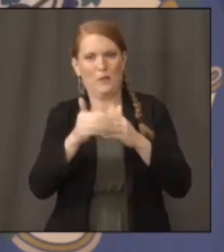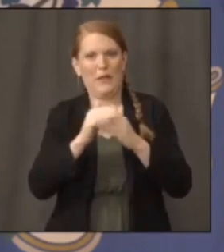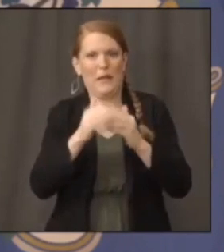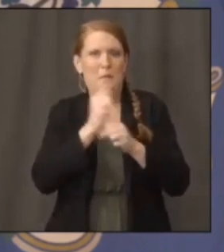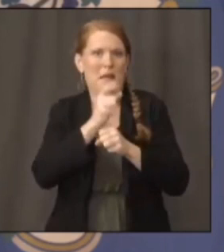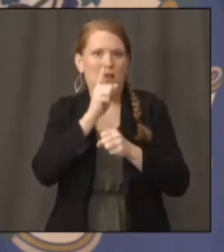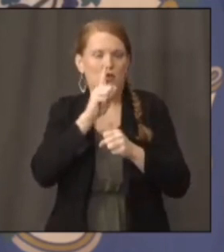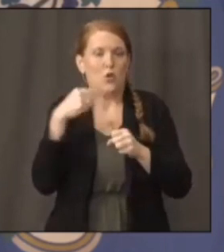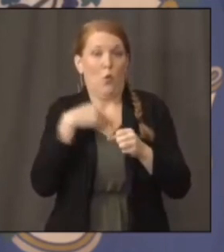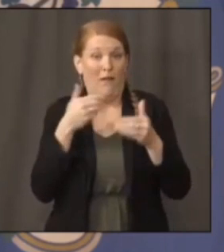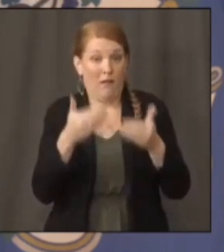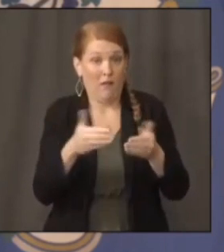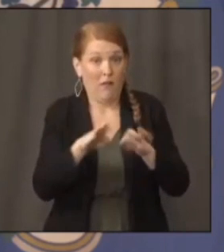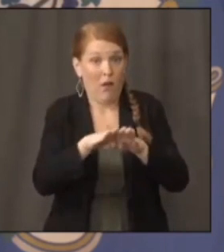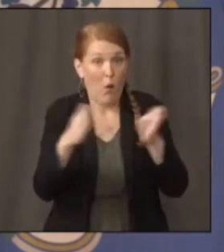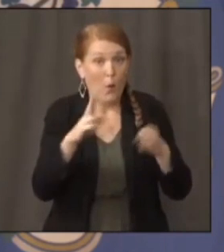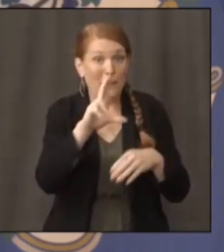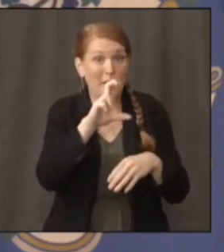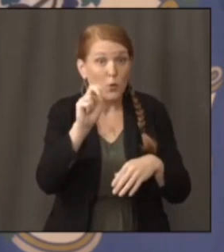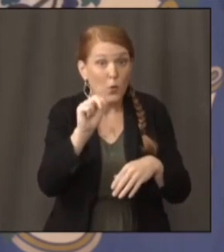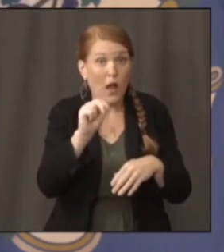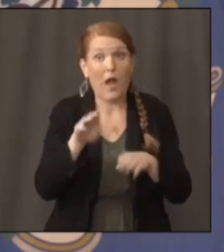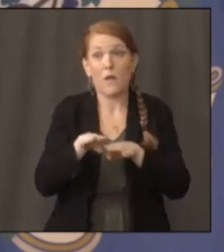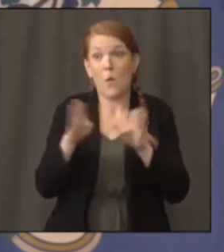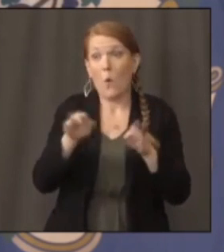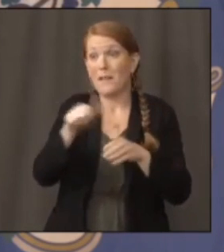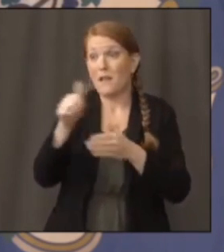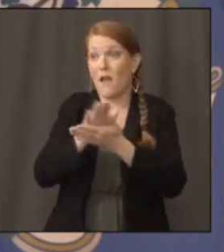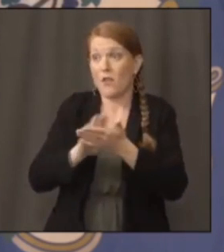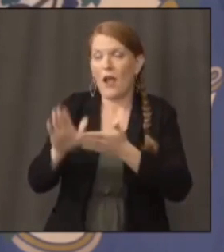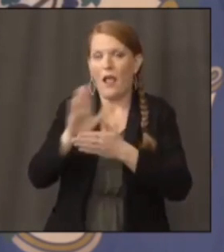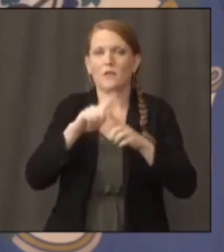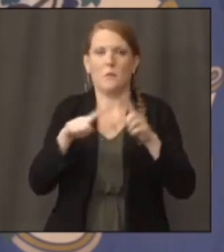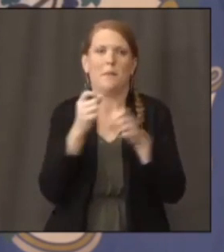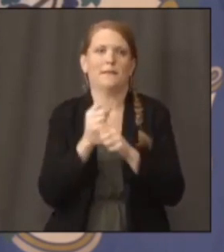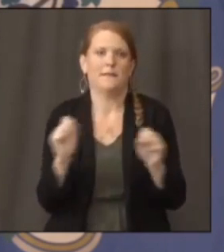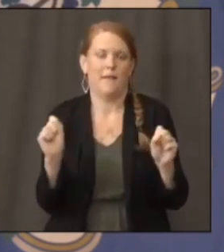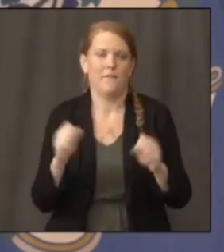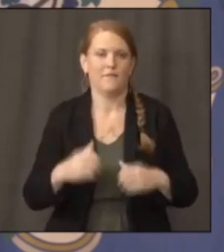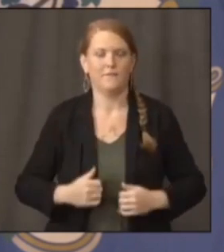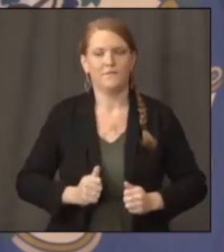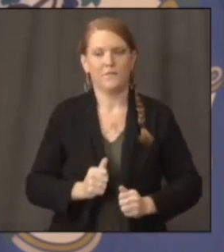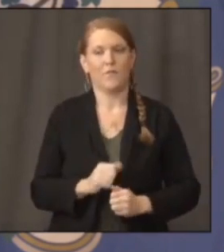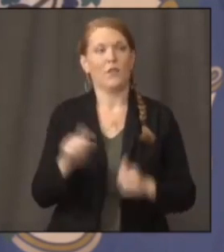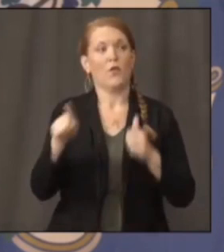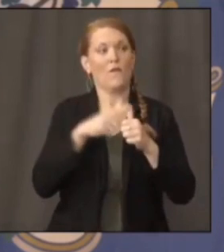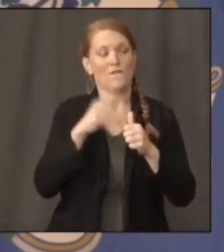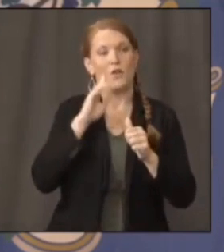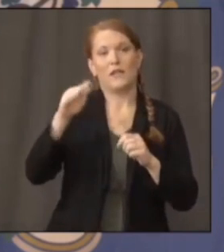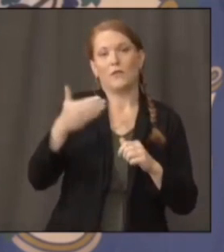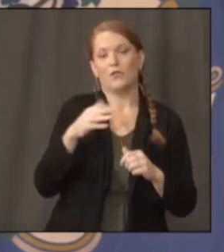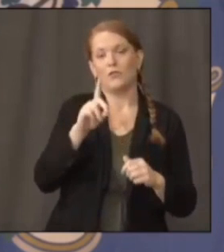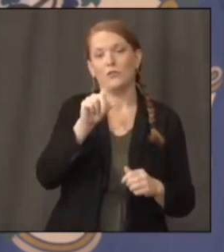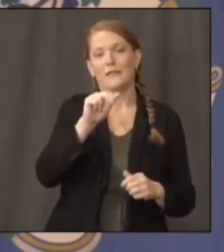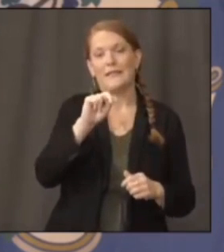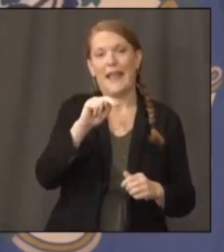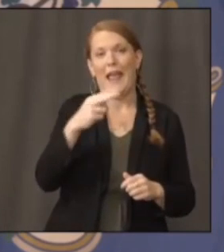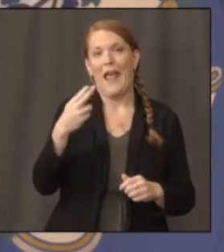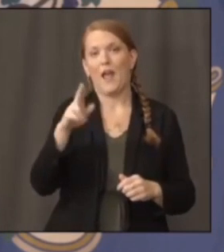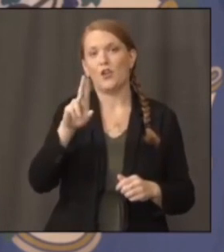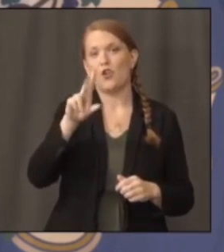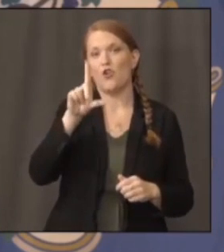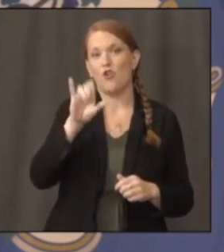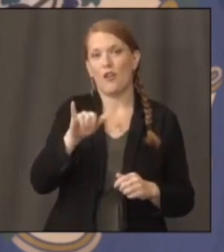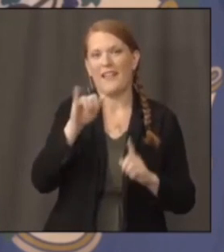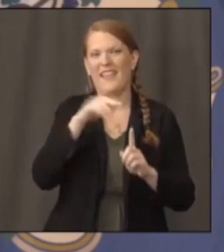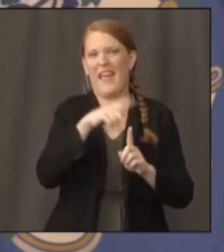to open up UConn and our other colleges safely. And first up, I'd really like to introduce Dan Hurley, the amazing coach of